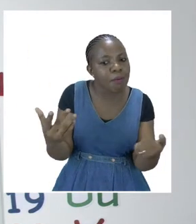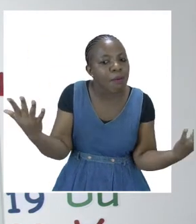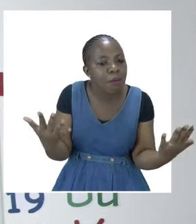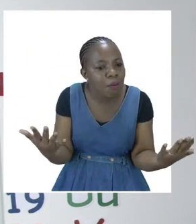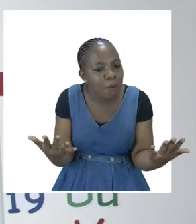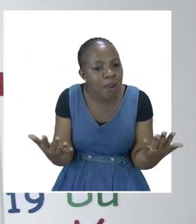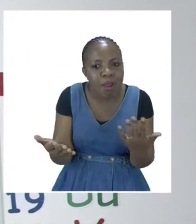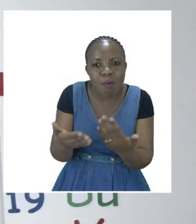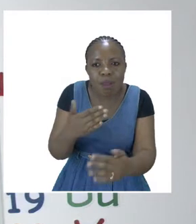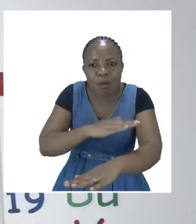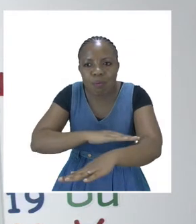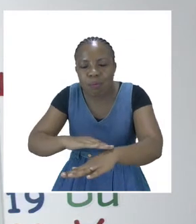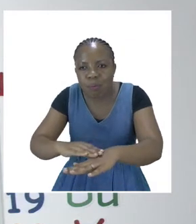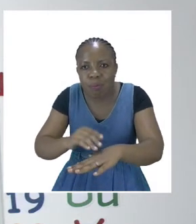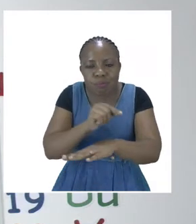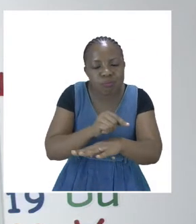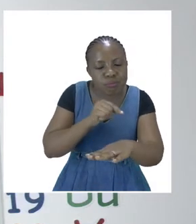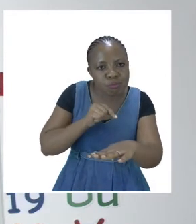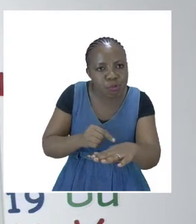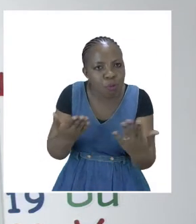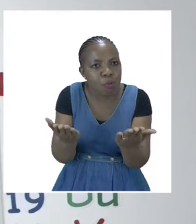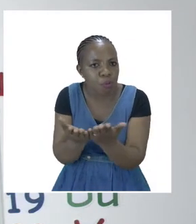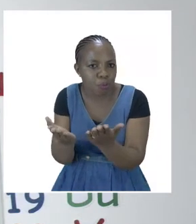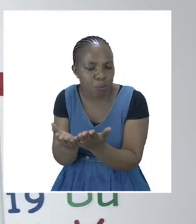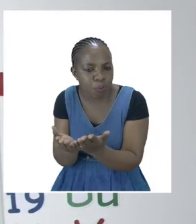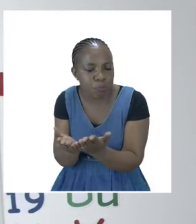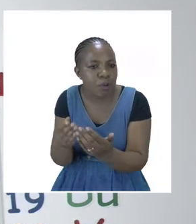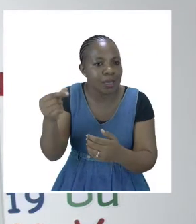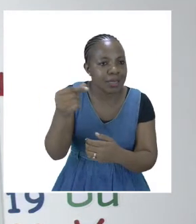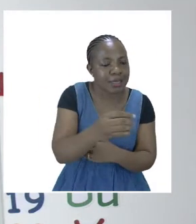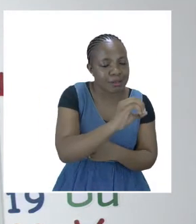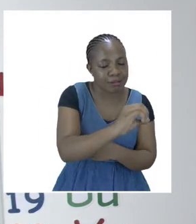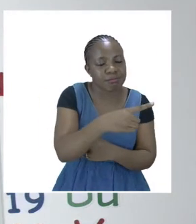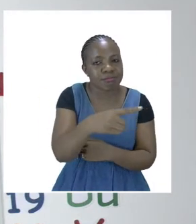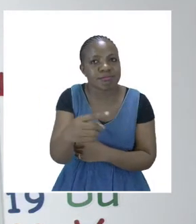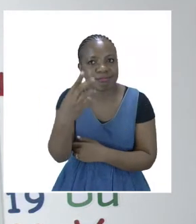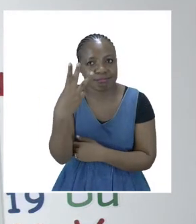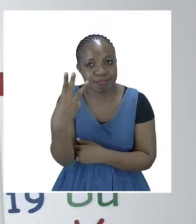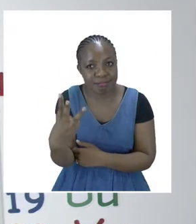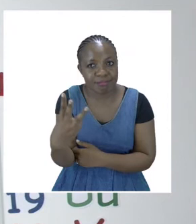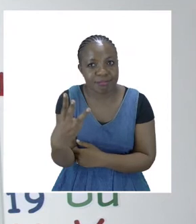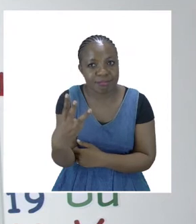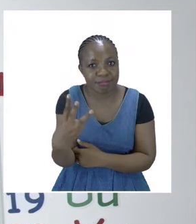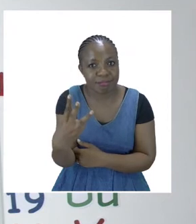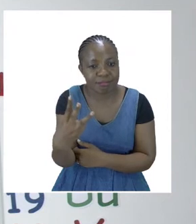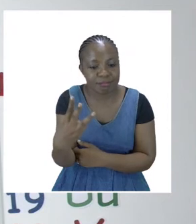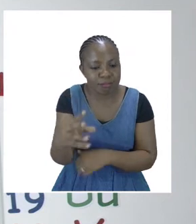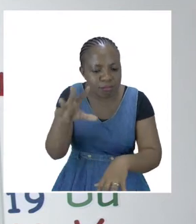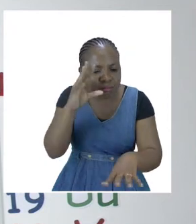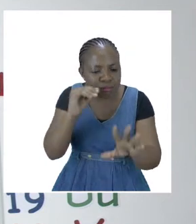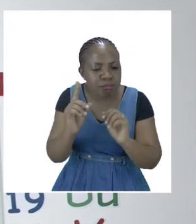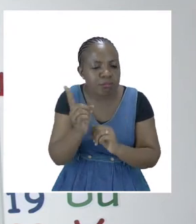to Thursday for pre-primary up until grade 3. The lessons are for listening